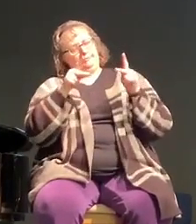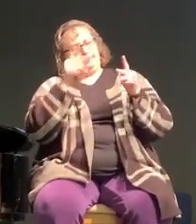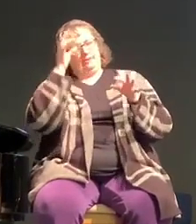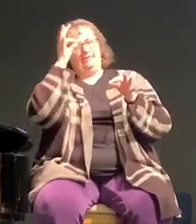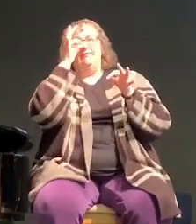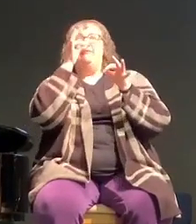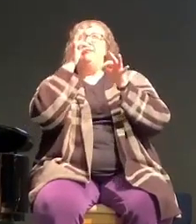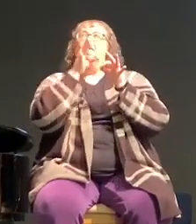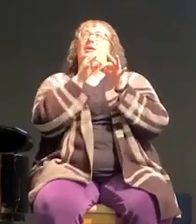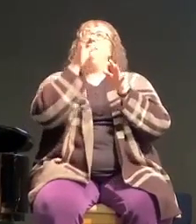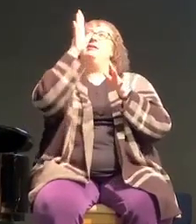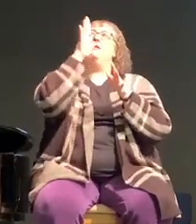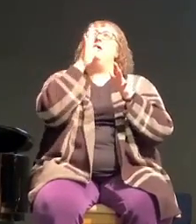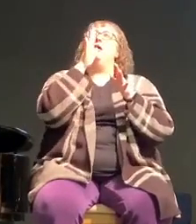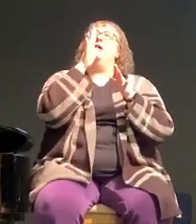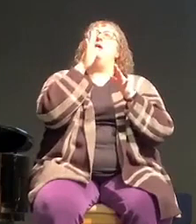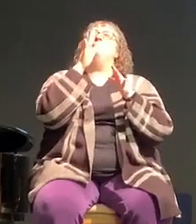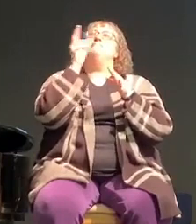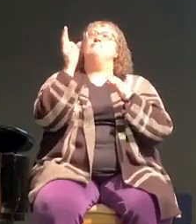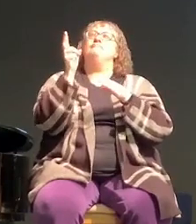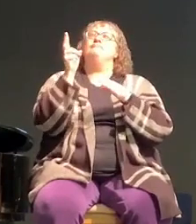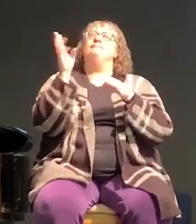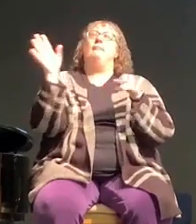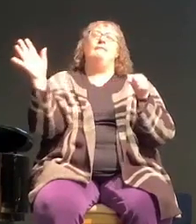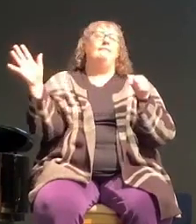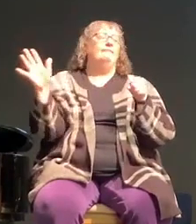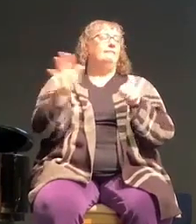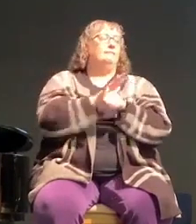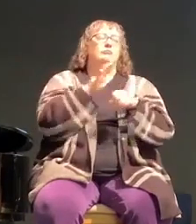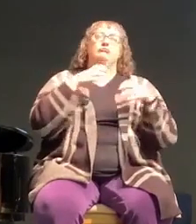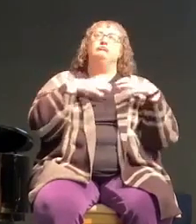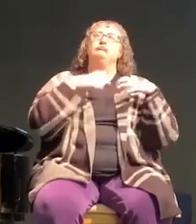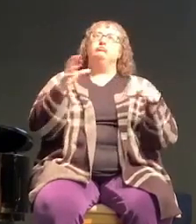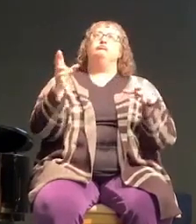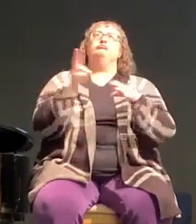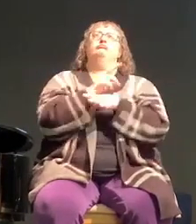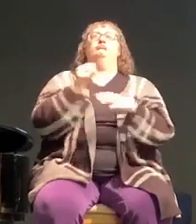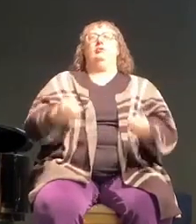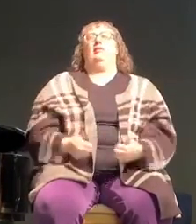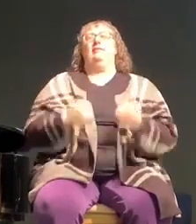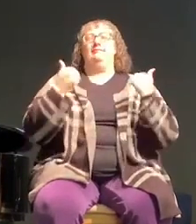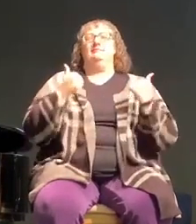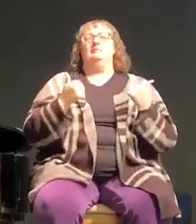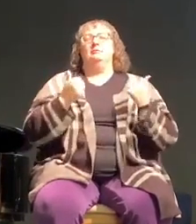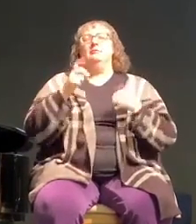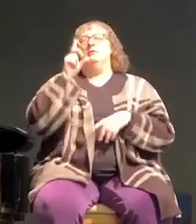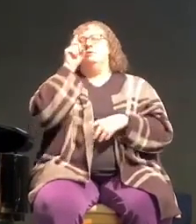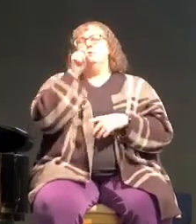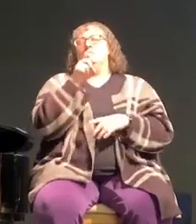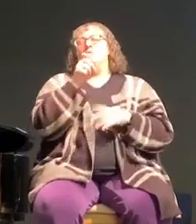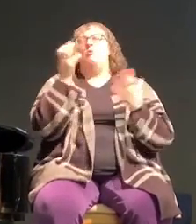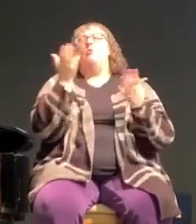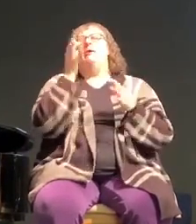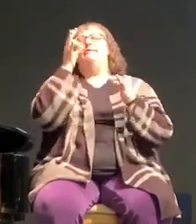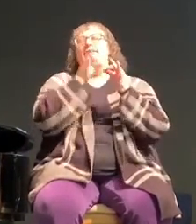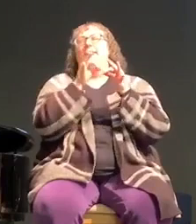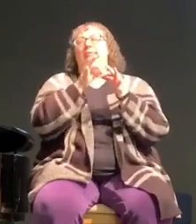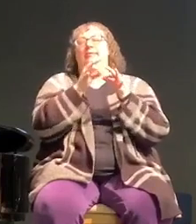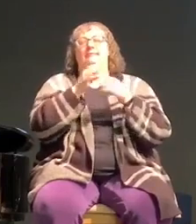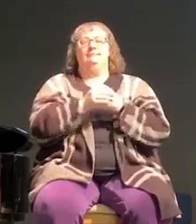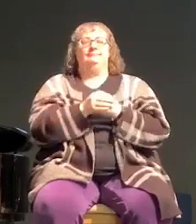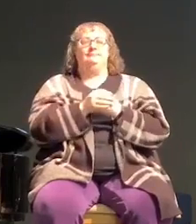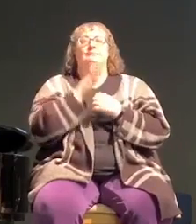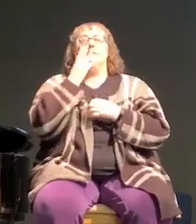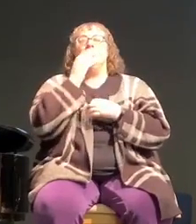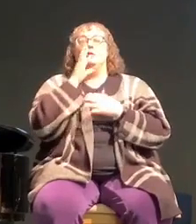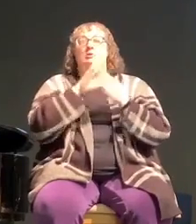in God and they've applied it completely to their lives. But the question is, what is faith? In